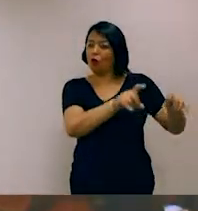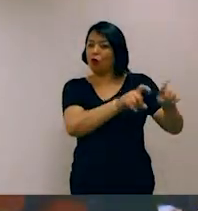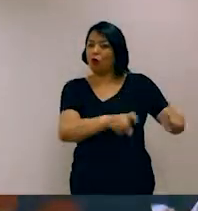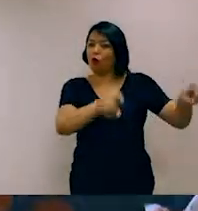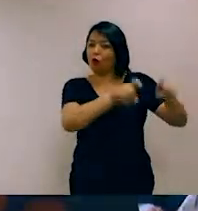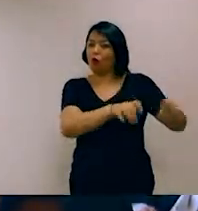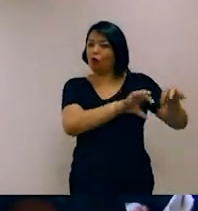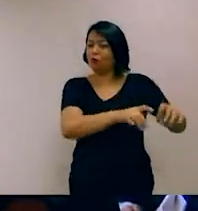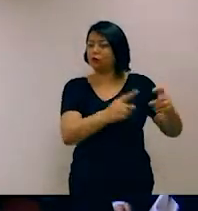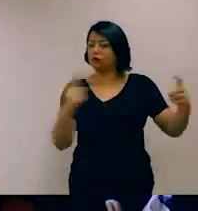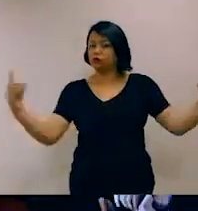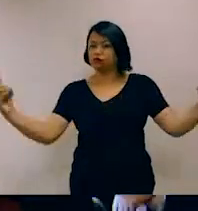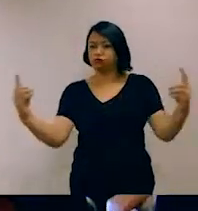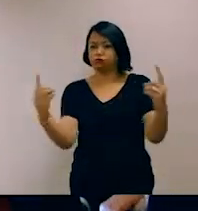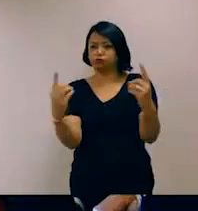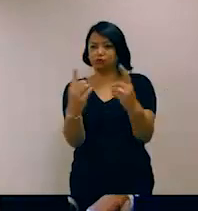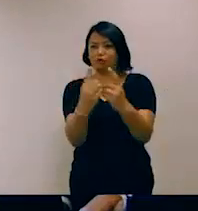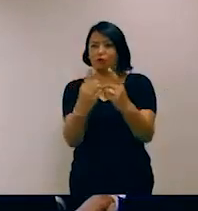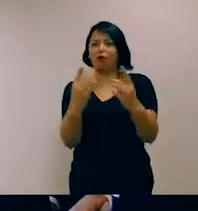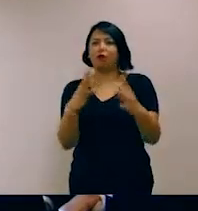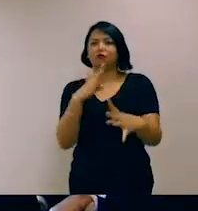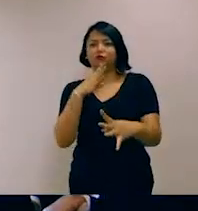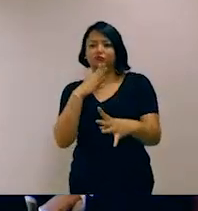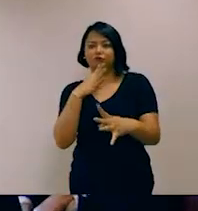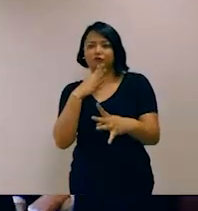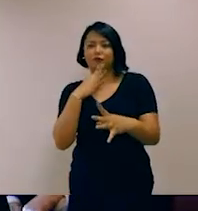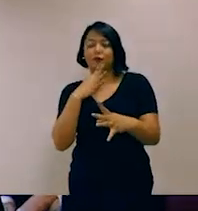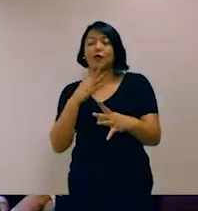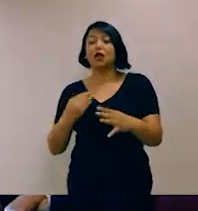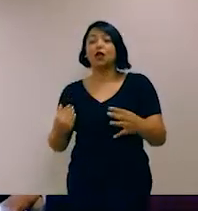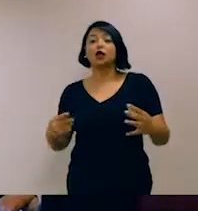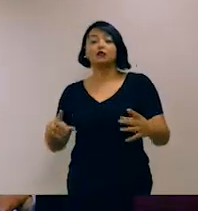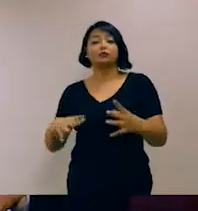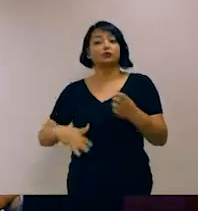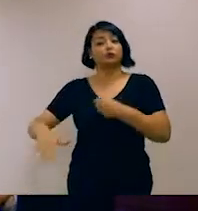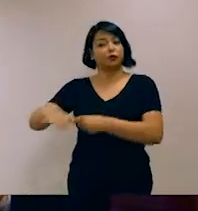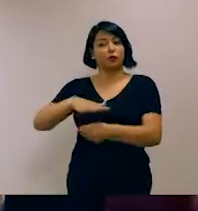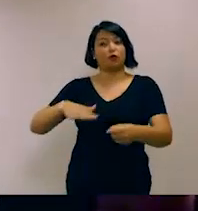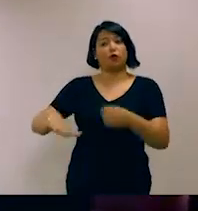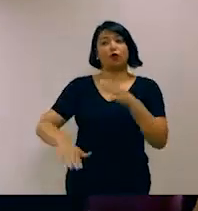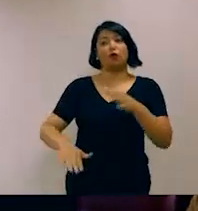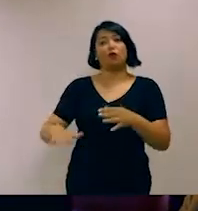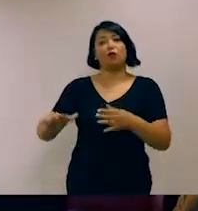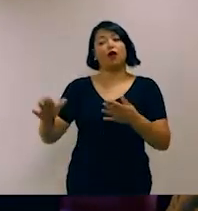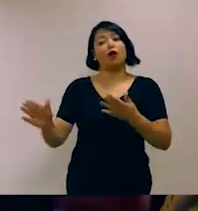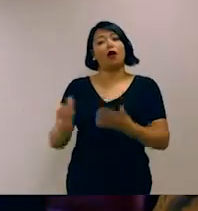The interpretation of sentences, of documents, of text documents,